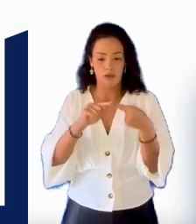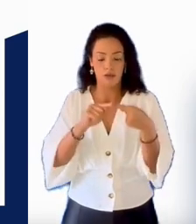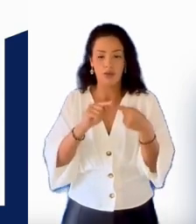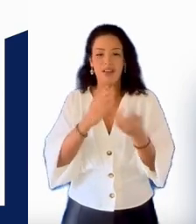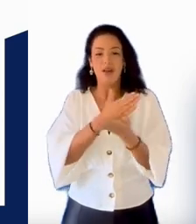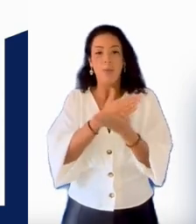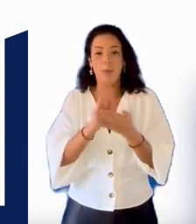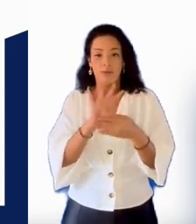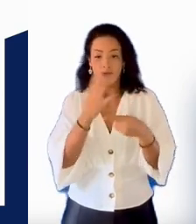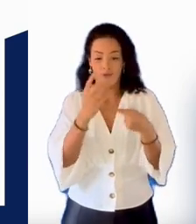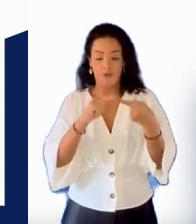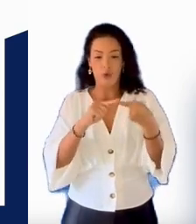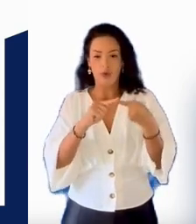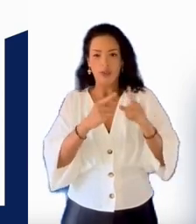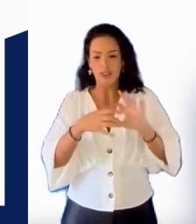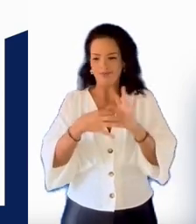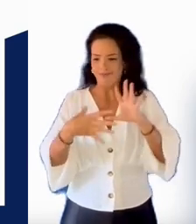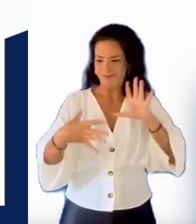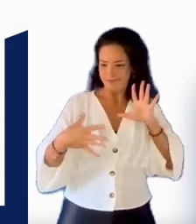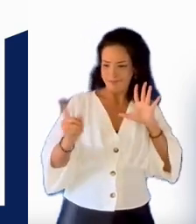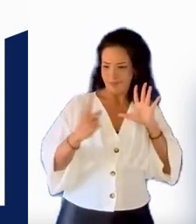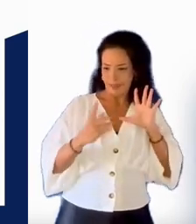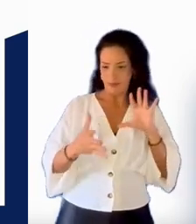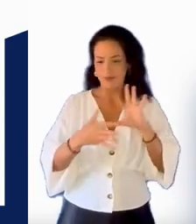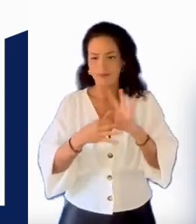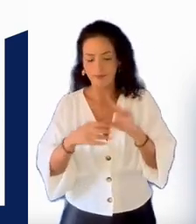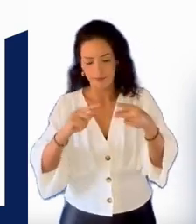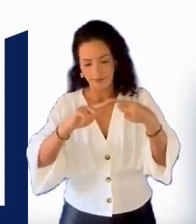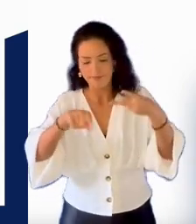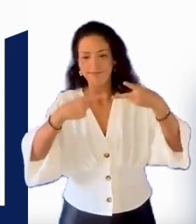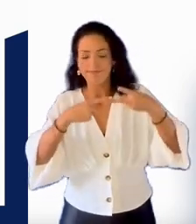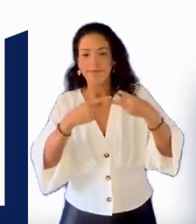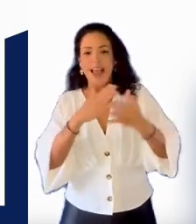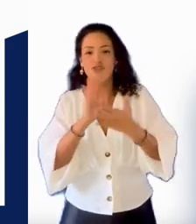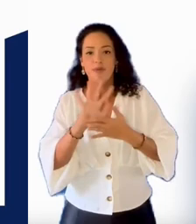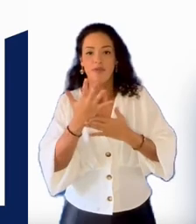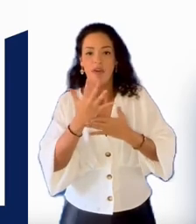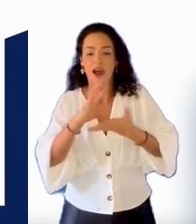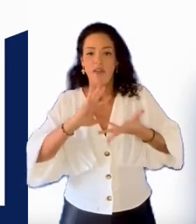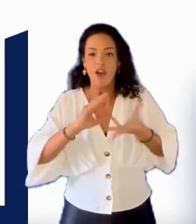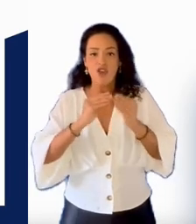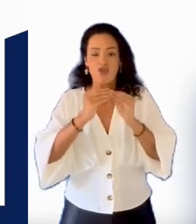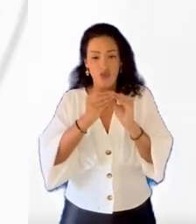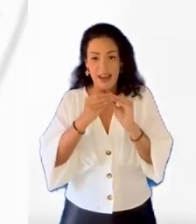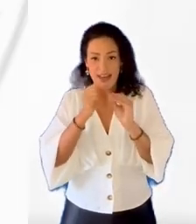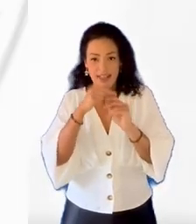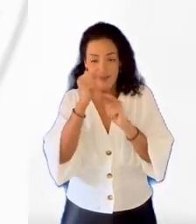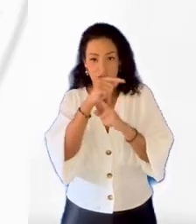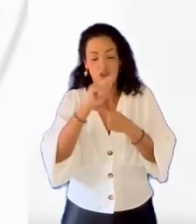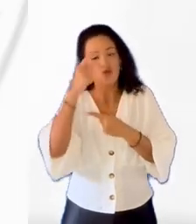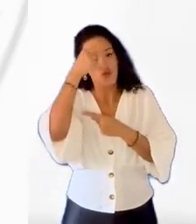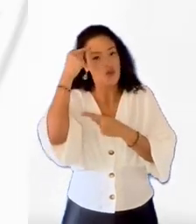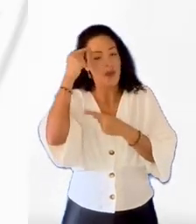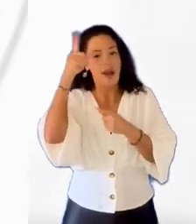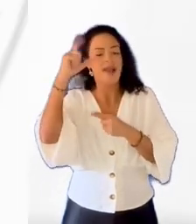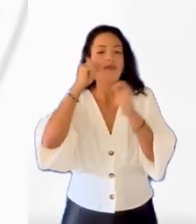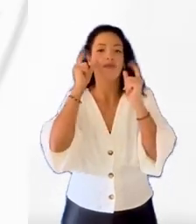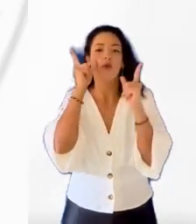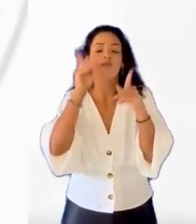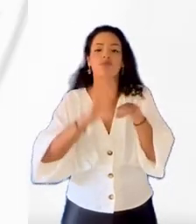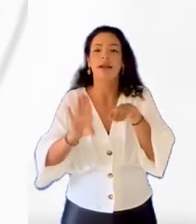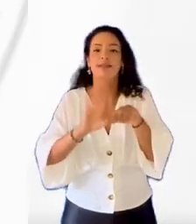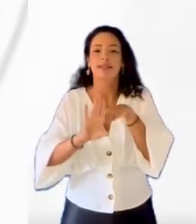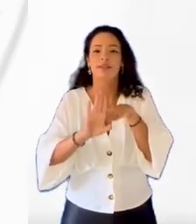4, From Disconnection to Reconnection, Chapter 5, Creative Trauma-Informed Practice. Chapter 4,